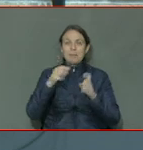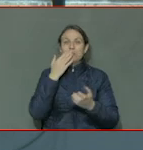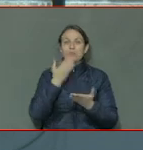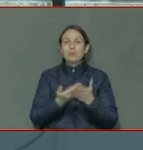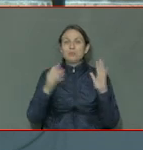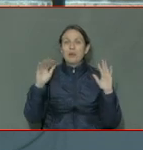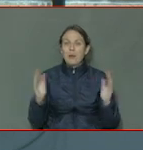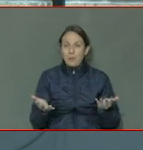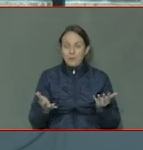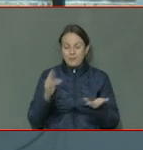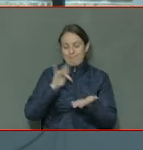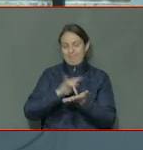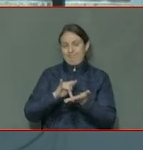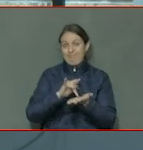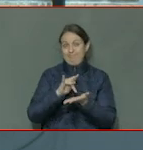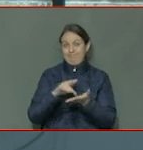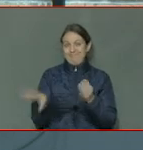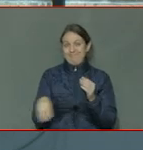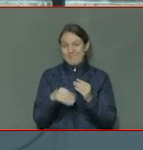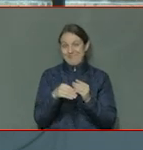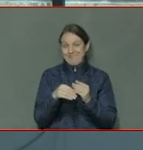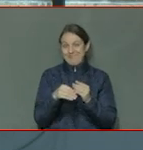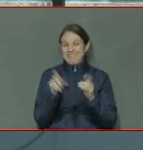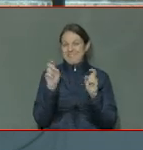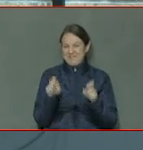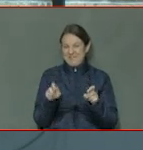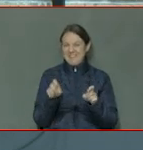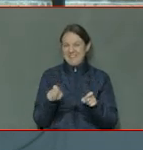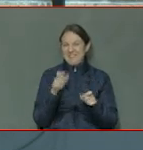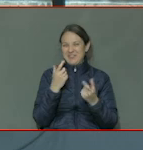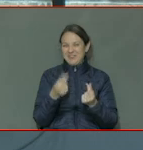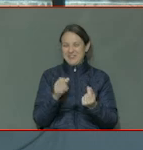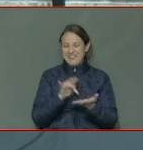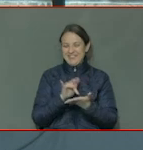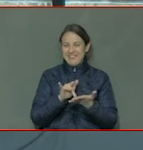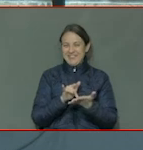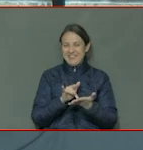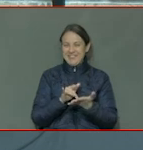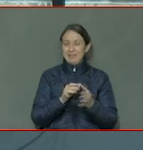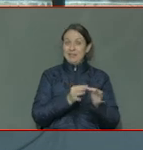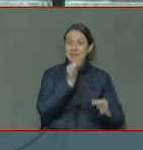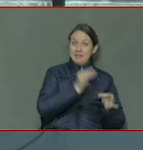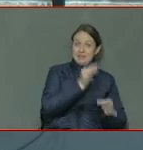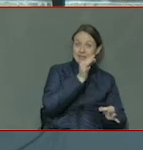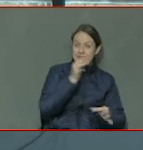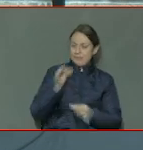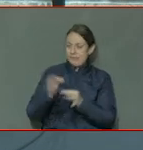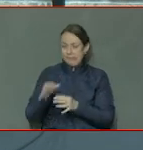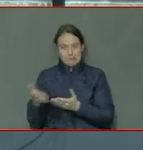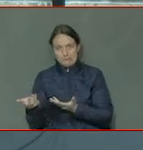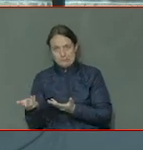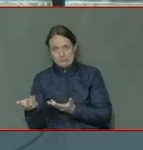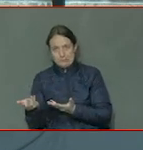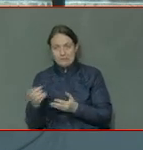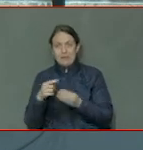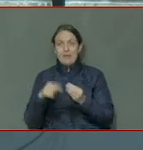means of a calculation. So you have to do a calculation, but elastic and inelastic, it's all